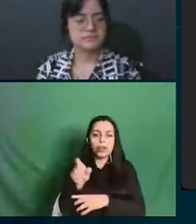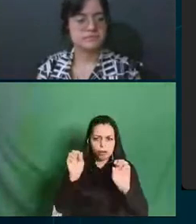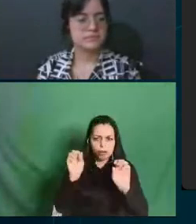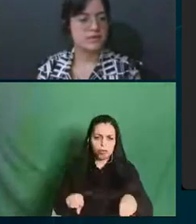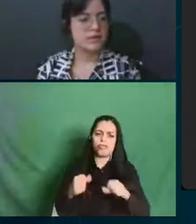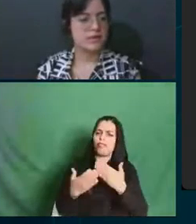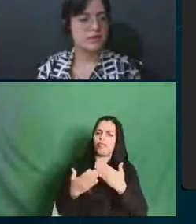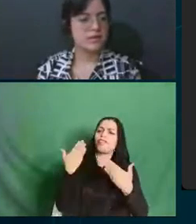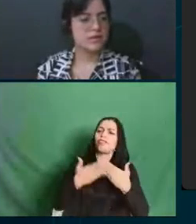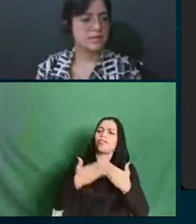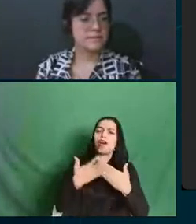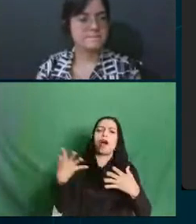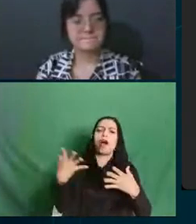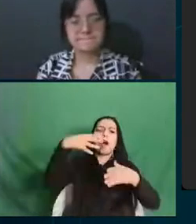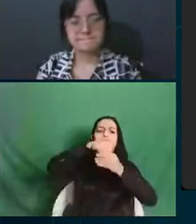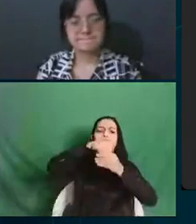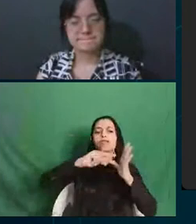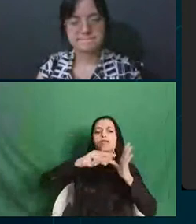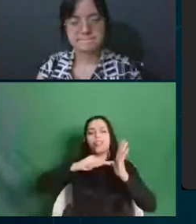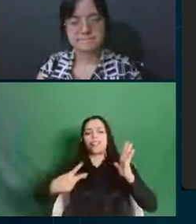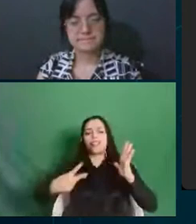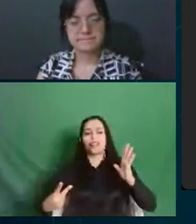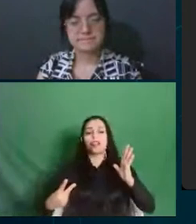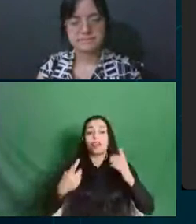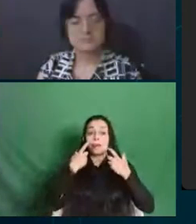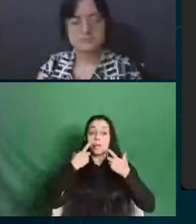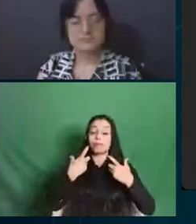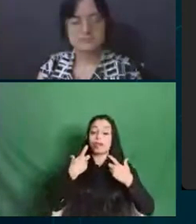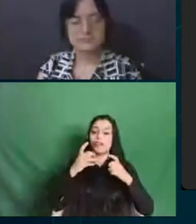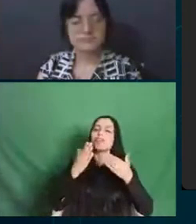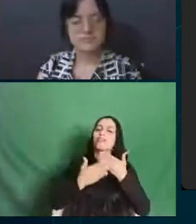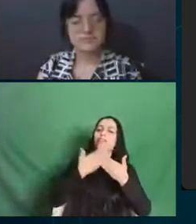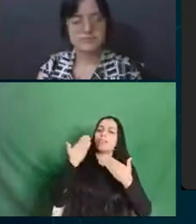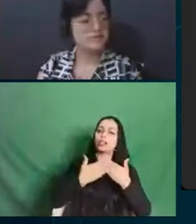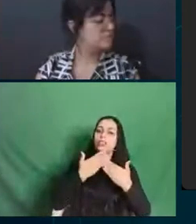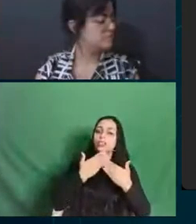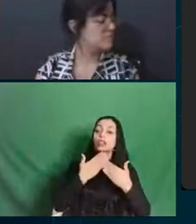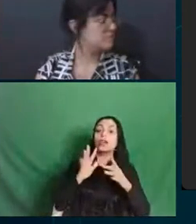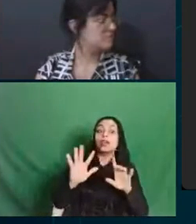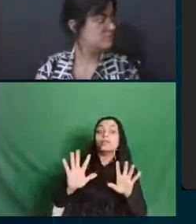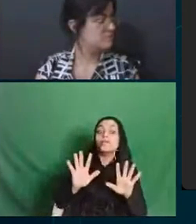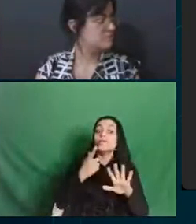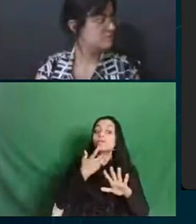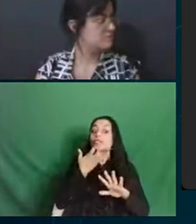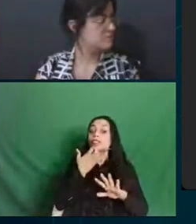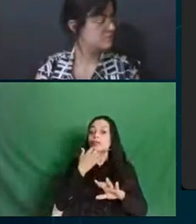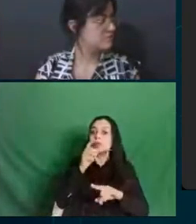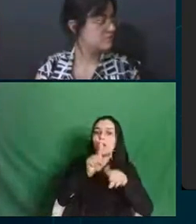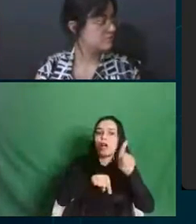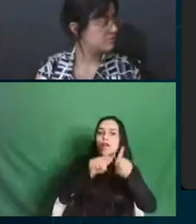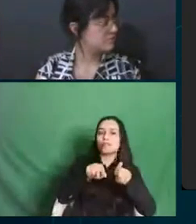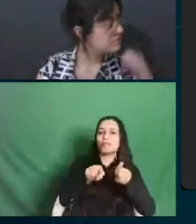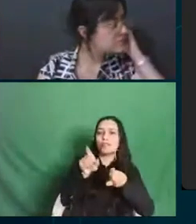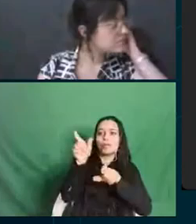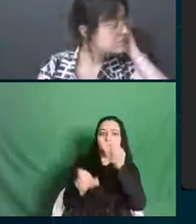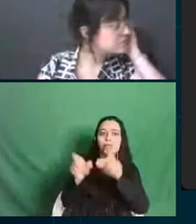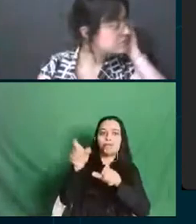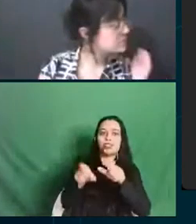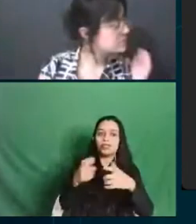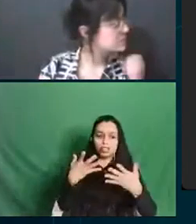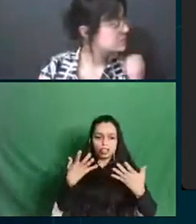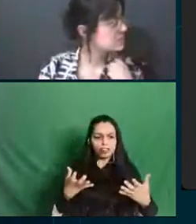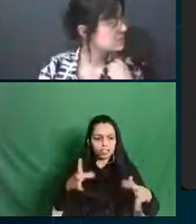highly motivated, want to learn, want to grow, to give them small budgets and set them off at doing one of these